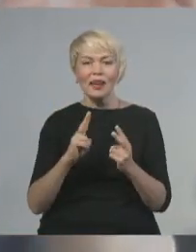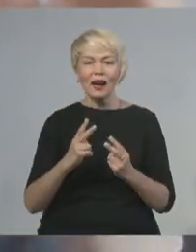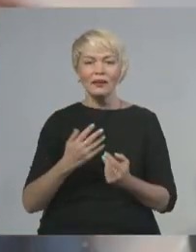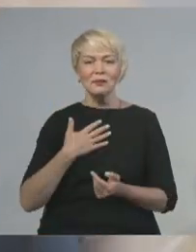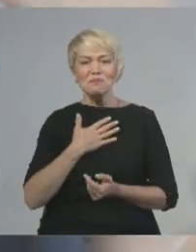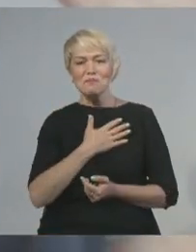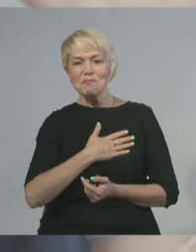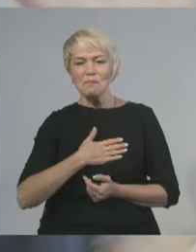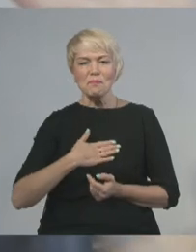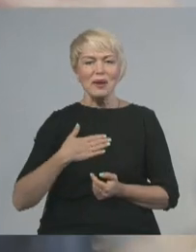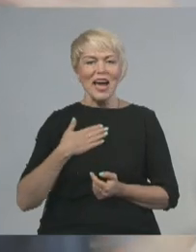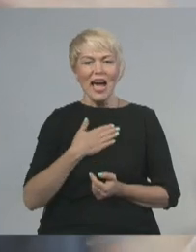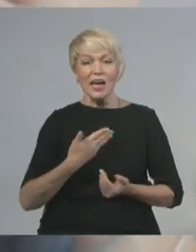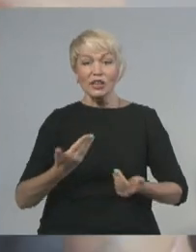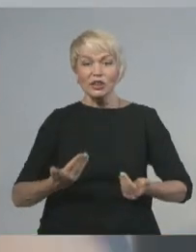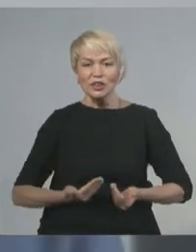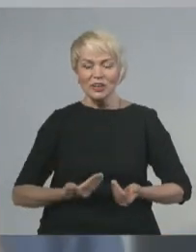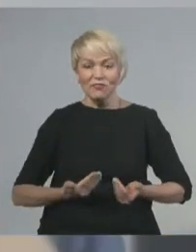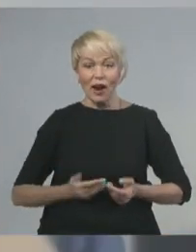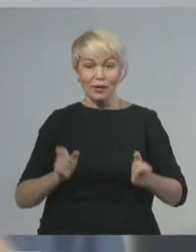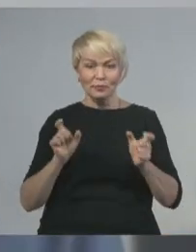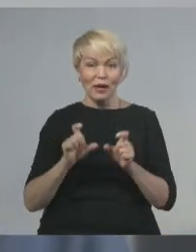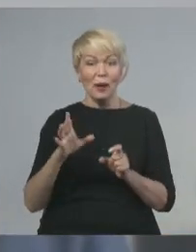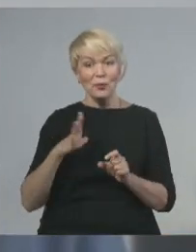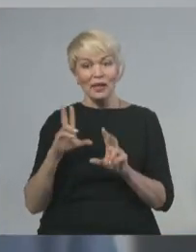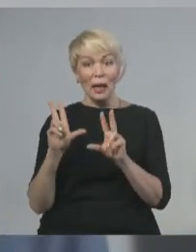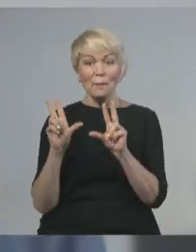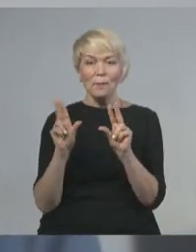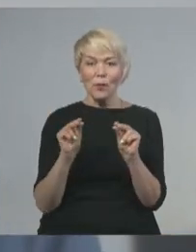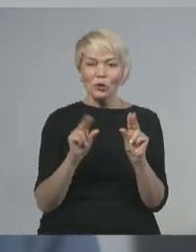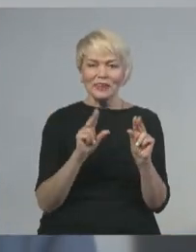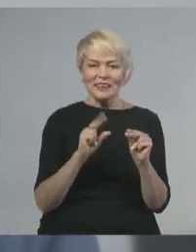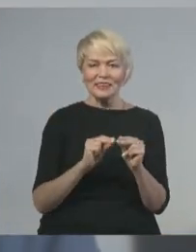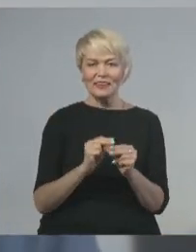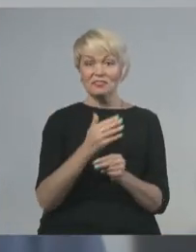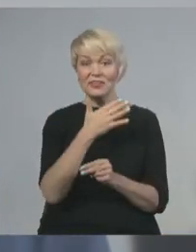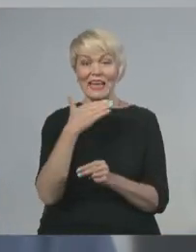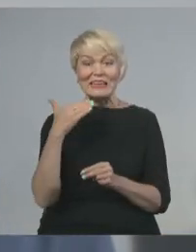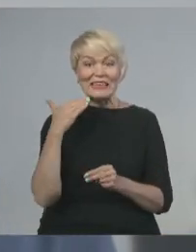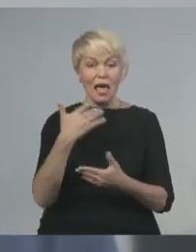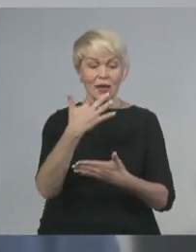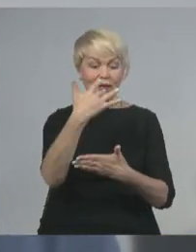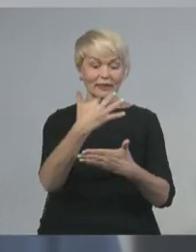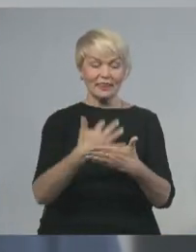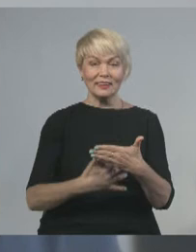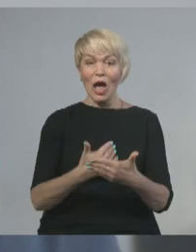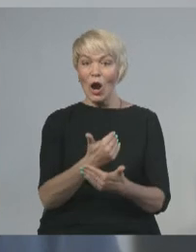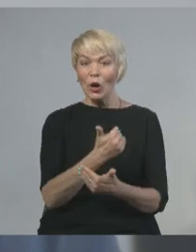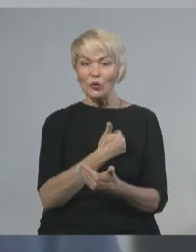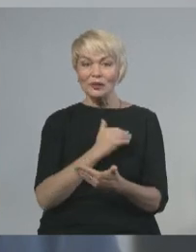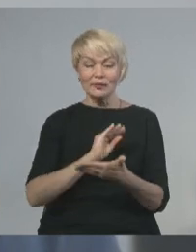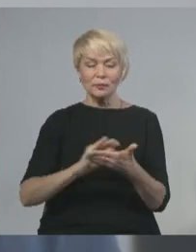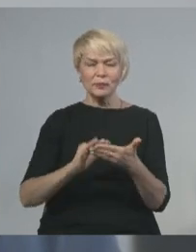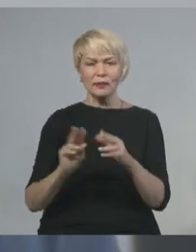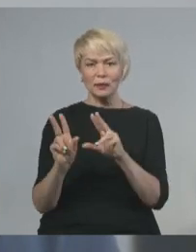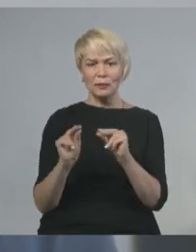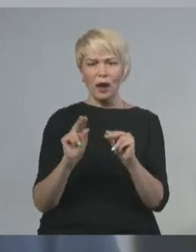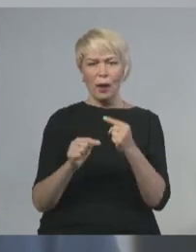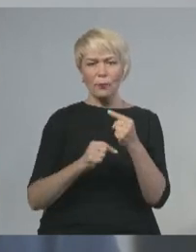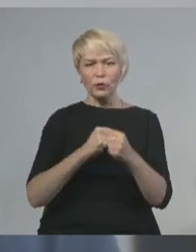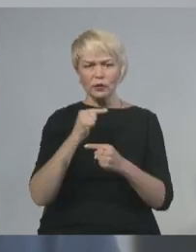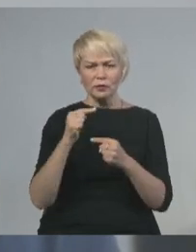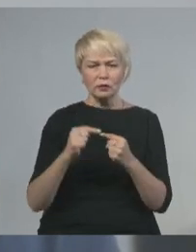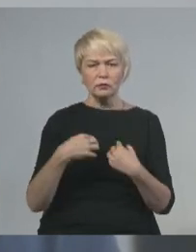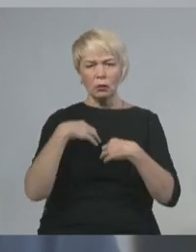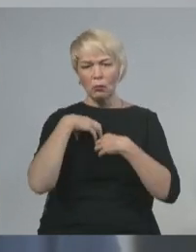positive in a way to not not to not to get into a depression even more so that was one one way um and